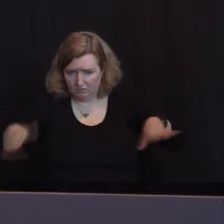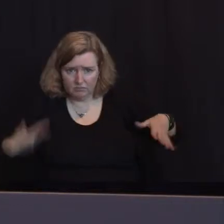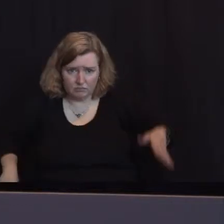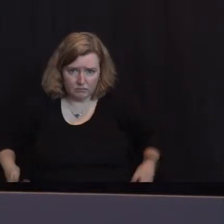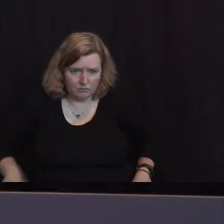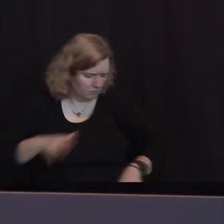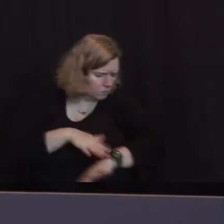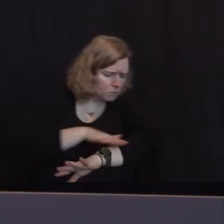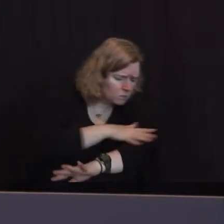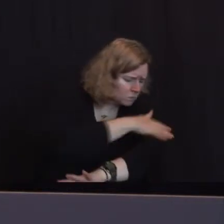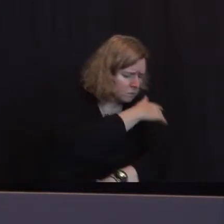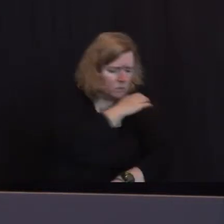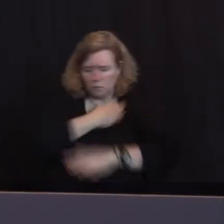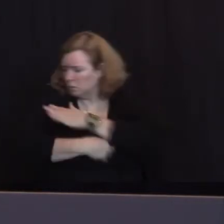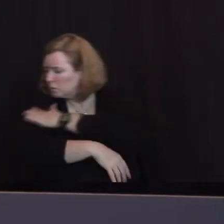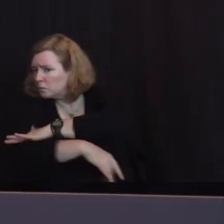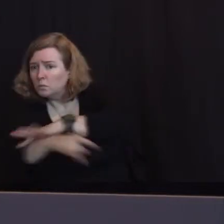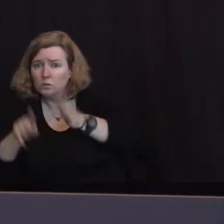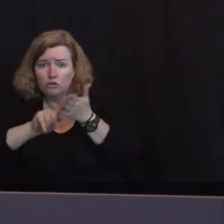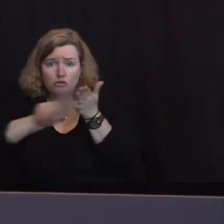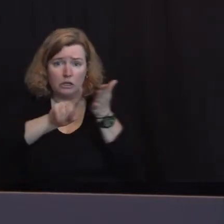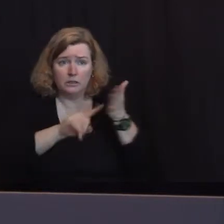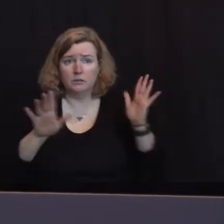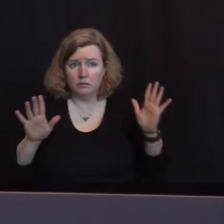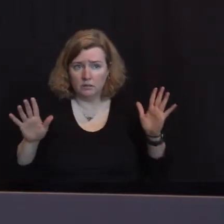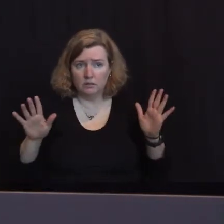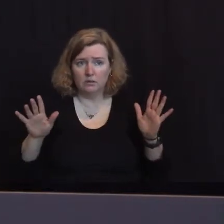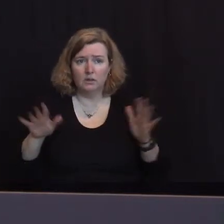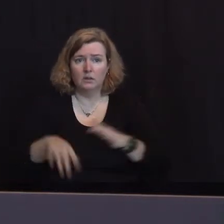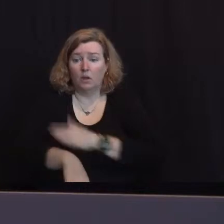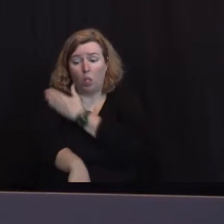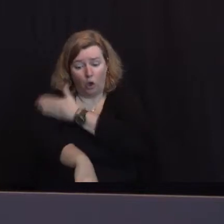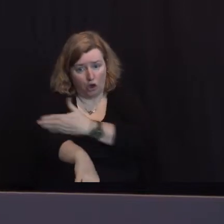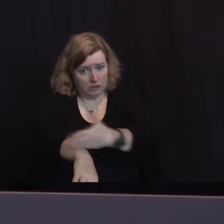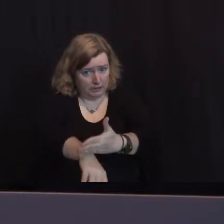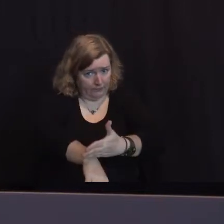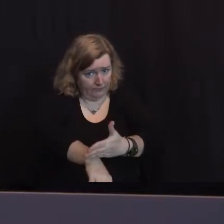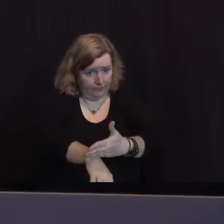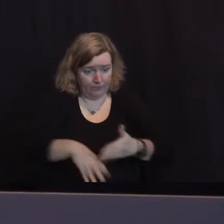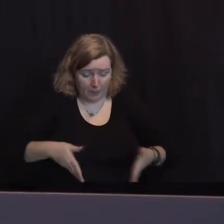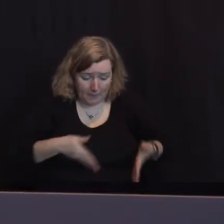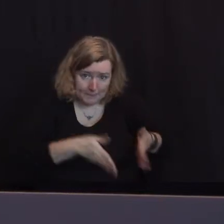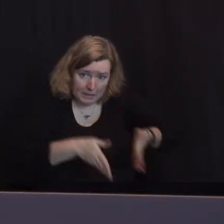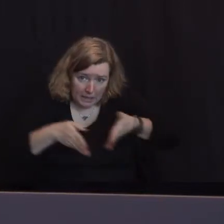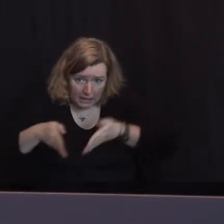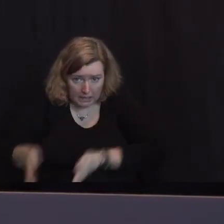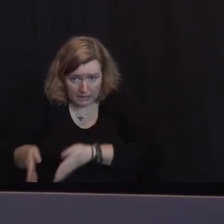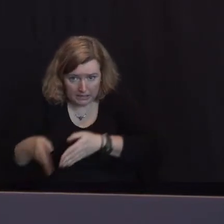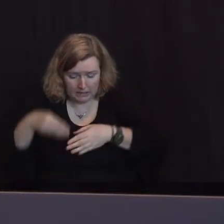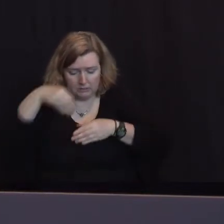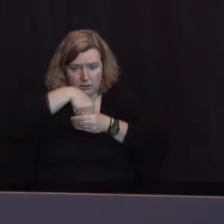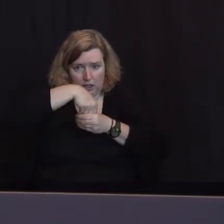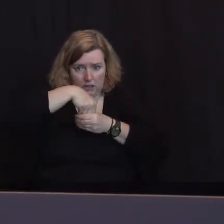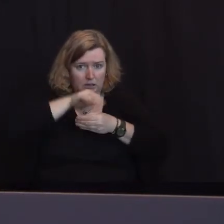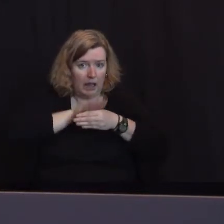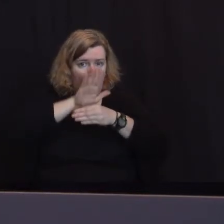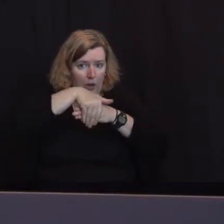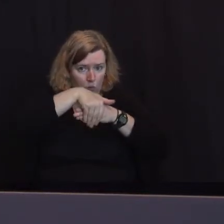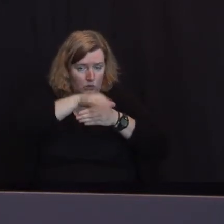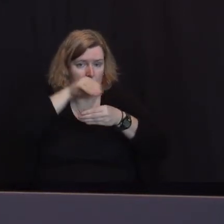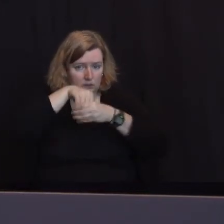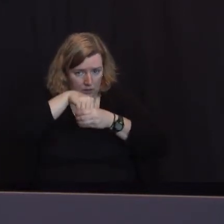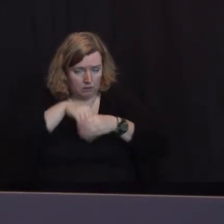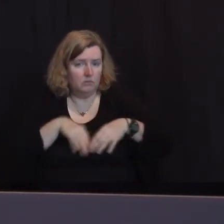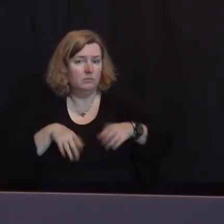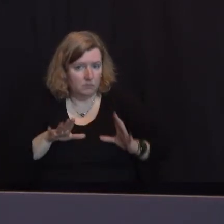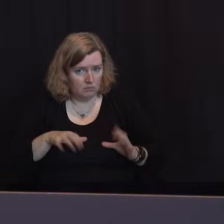socks and wear a long-sleeve shirt. This will help prevent a tick from attaching to your skin. Keep your pets safe by checking for